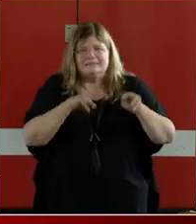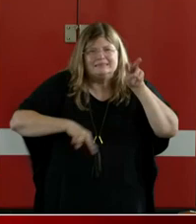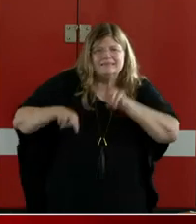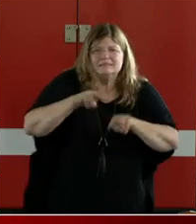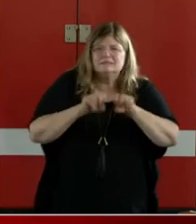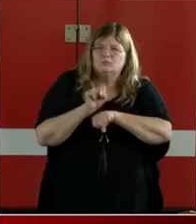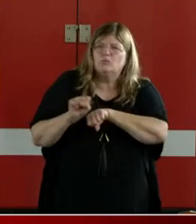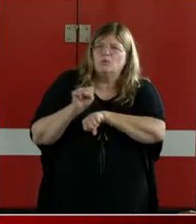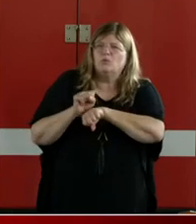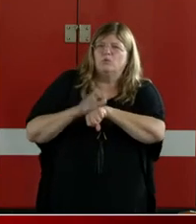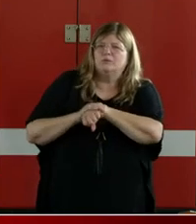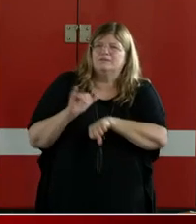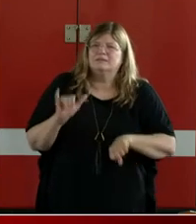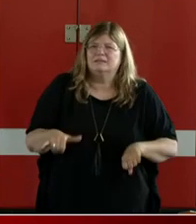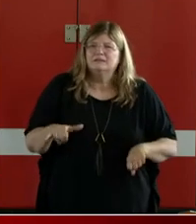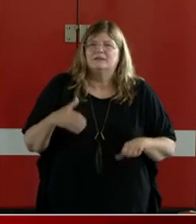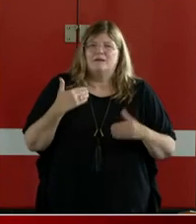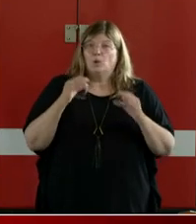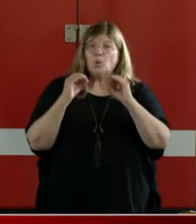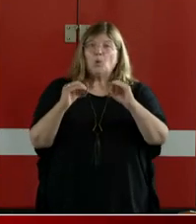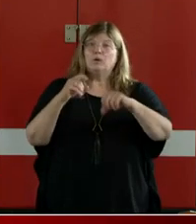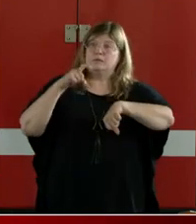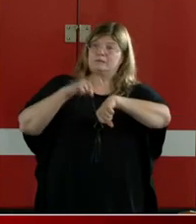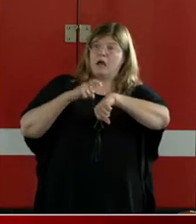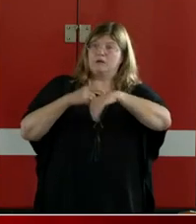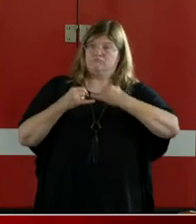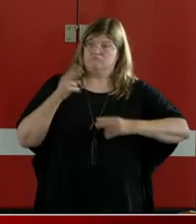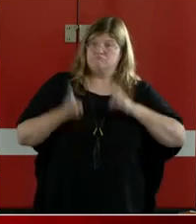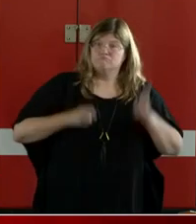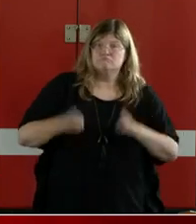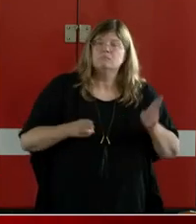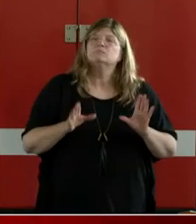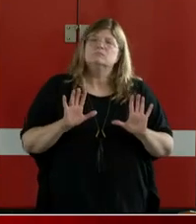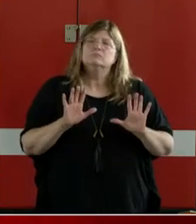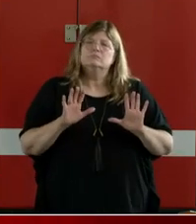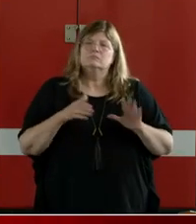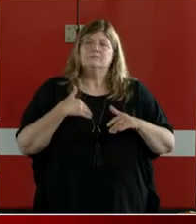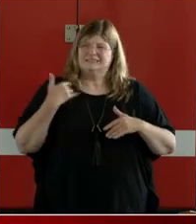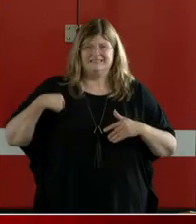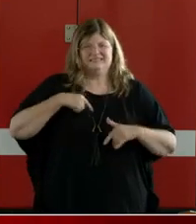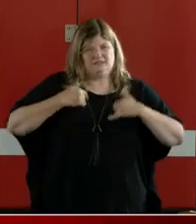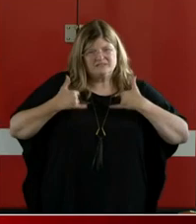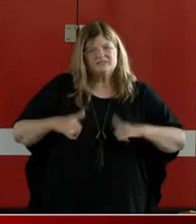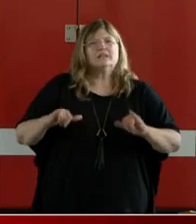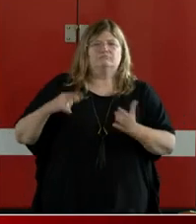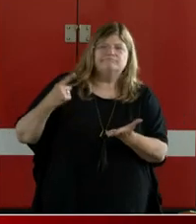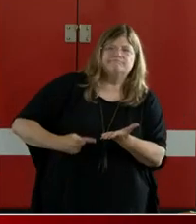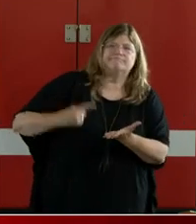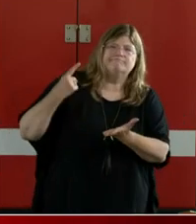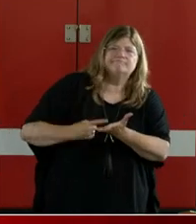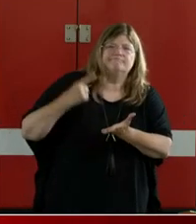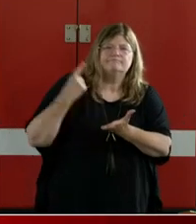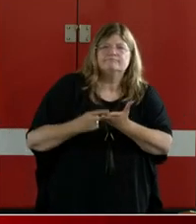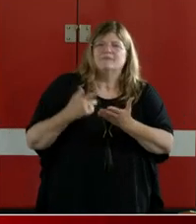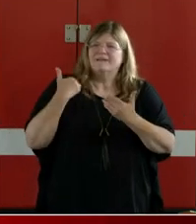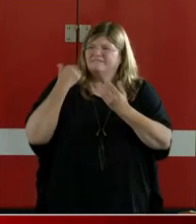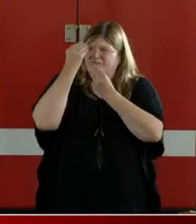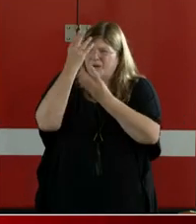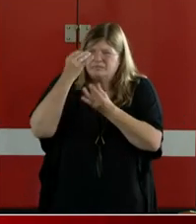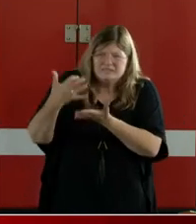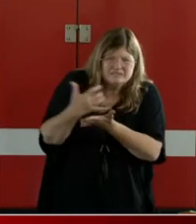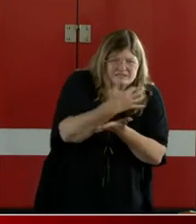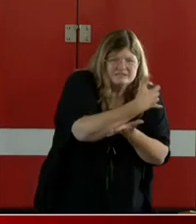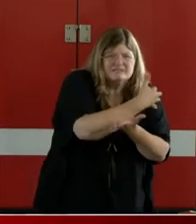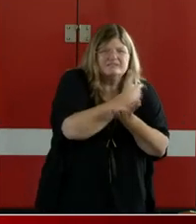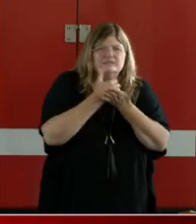do anything, but I think it is important that people have that information when they start talking about honoring